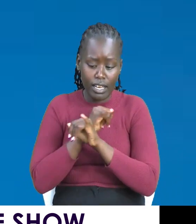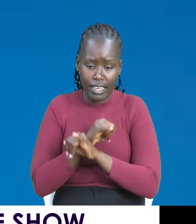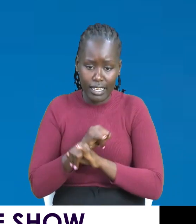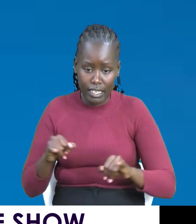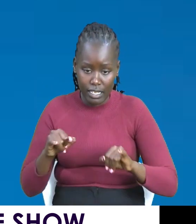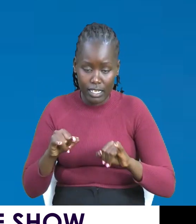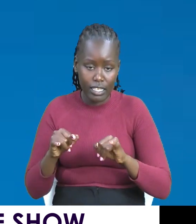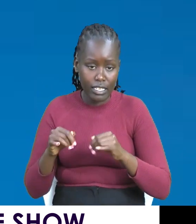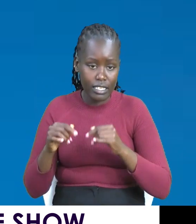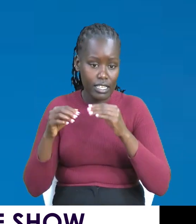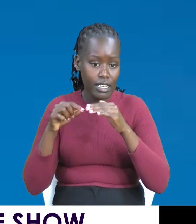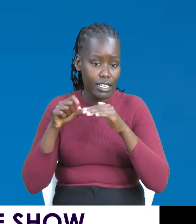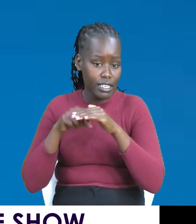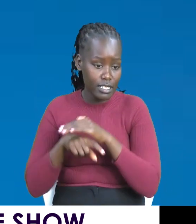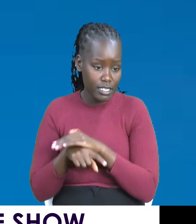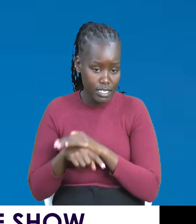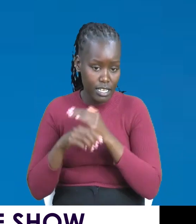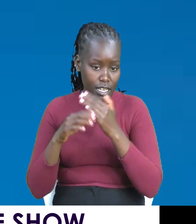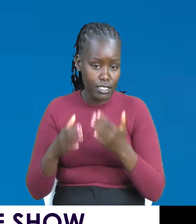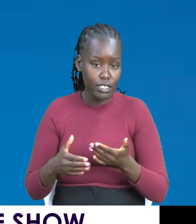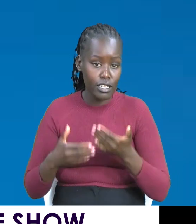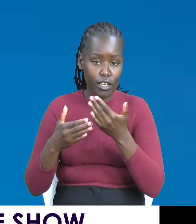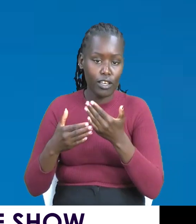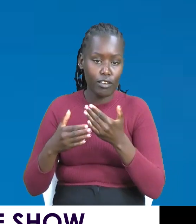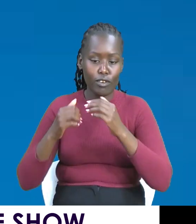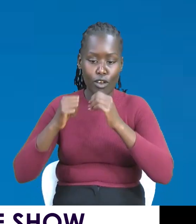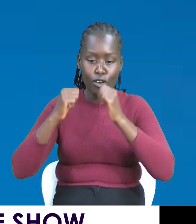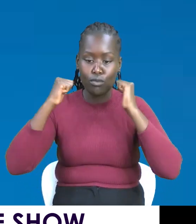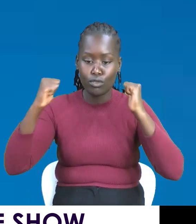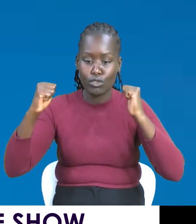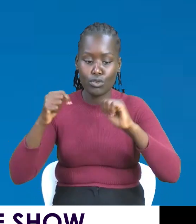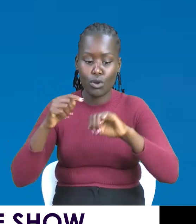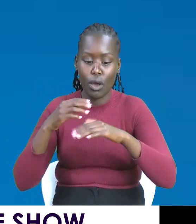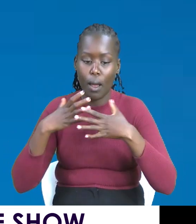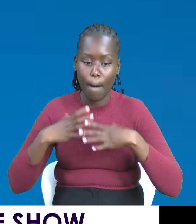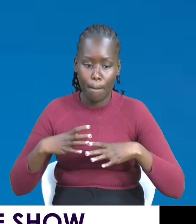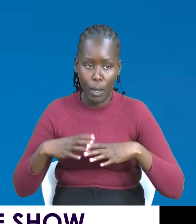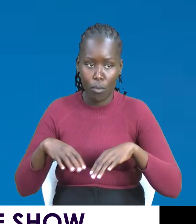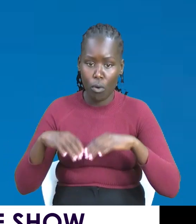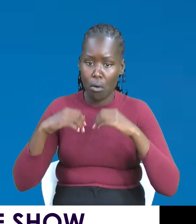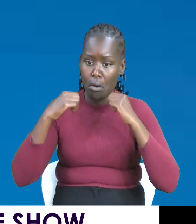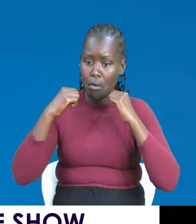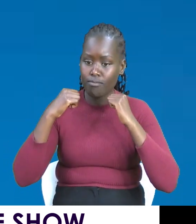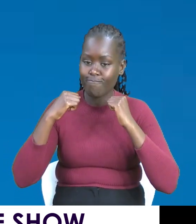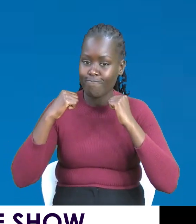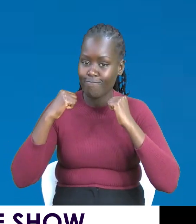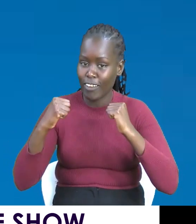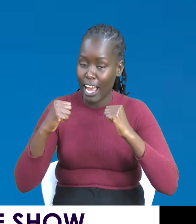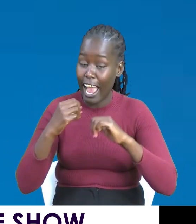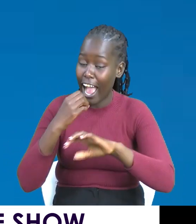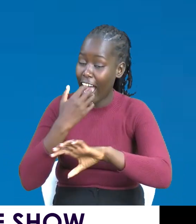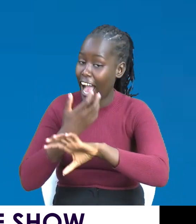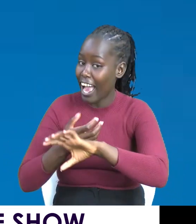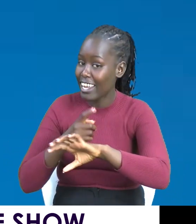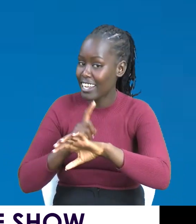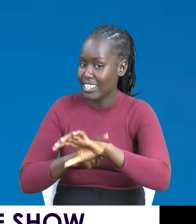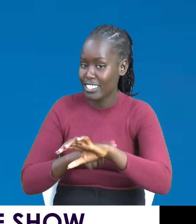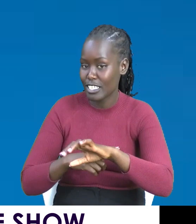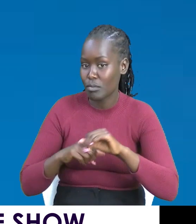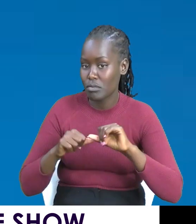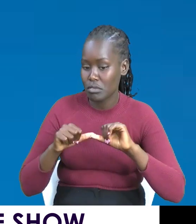seed produces tough people, because tough times never last. But tough people